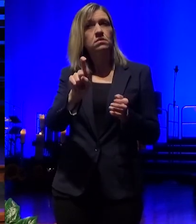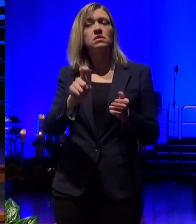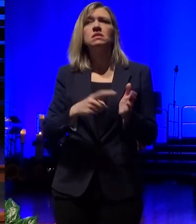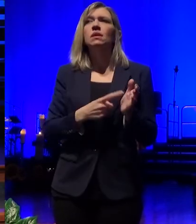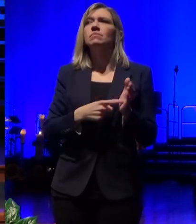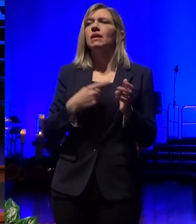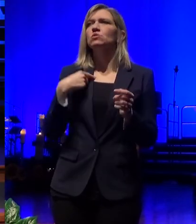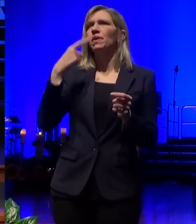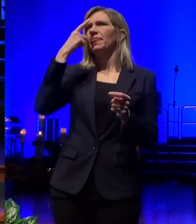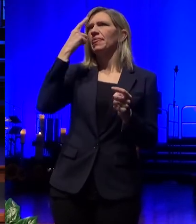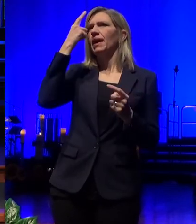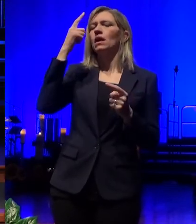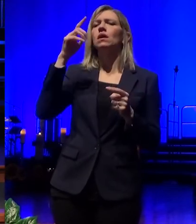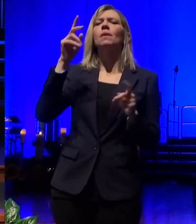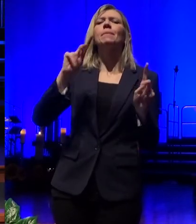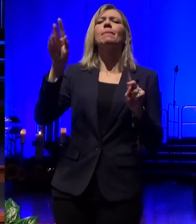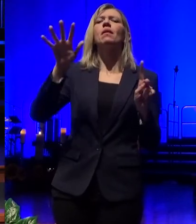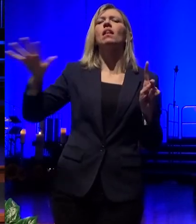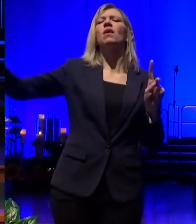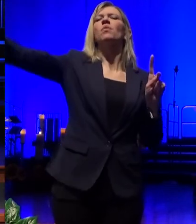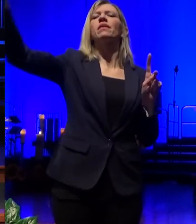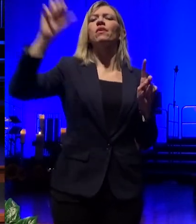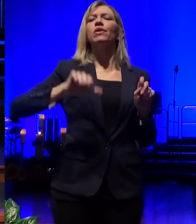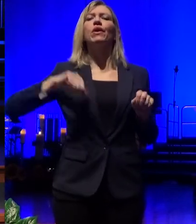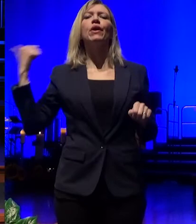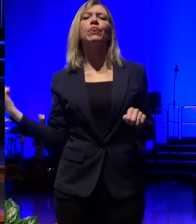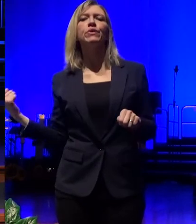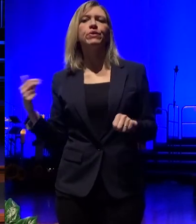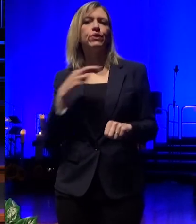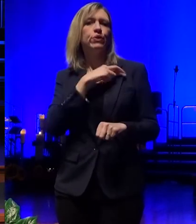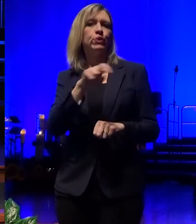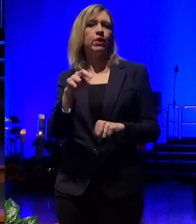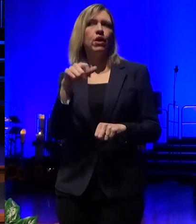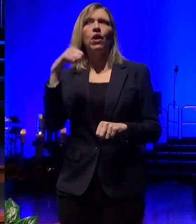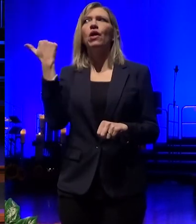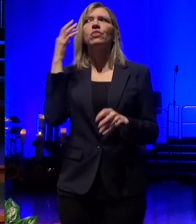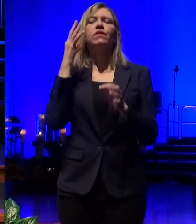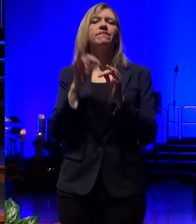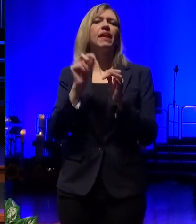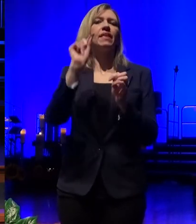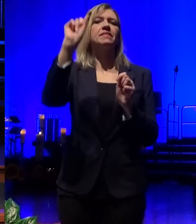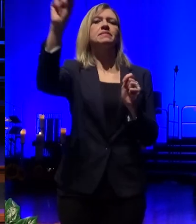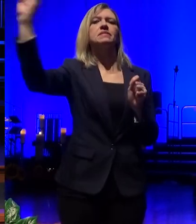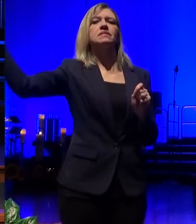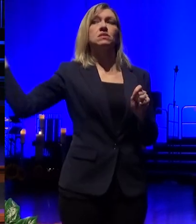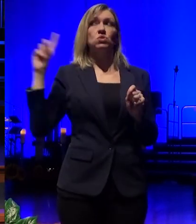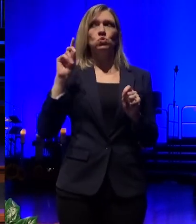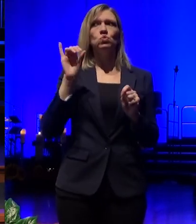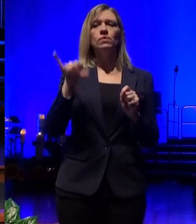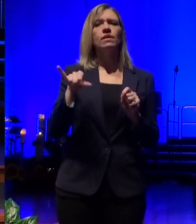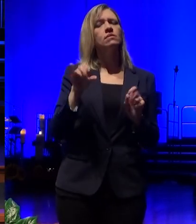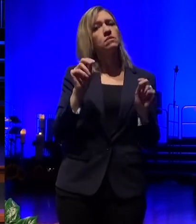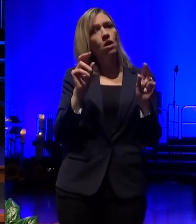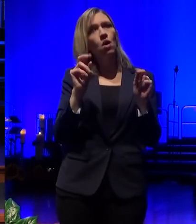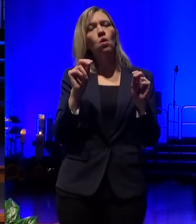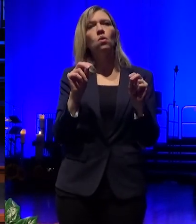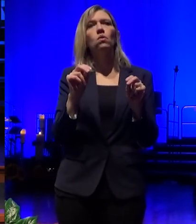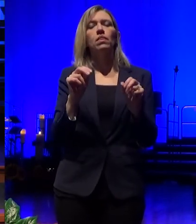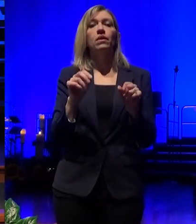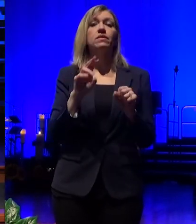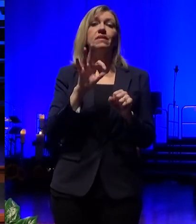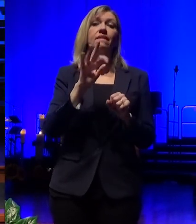think, well, it's people out there, the other faiths that do that. What I have learned over the years is that there are